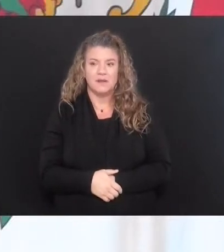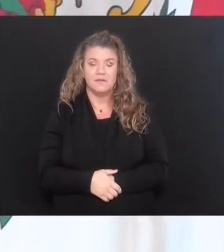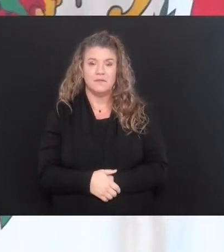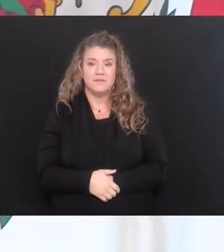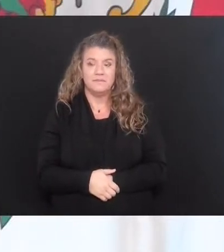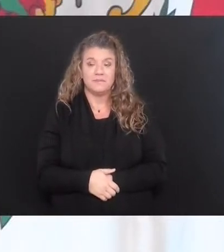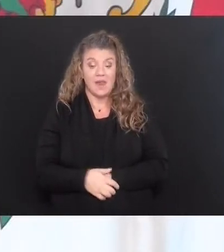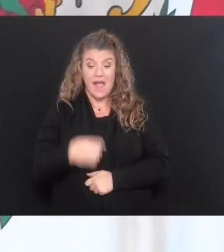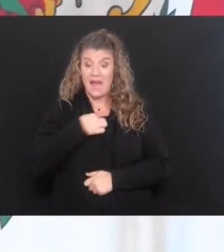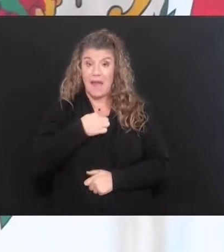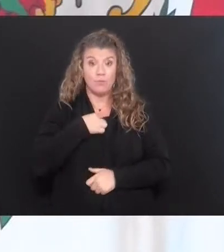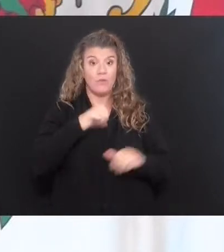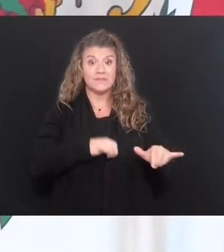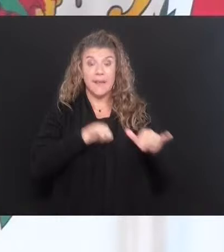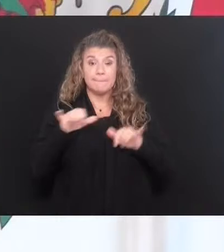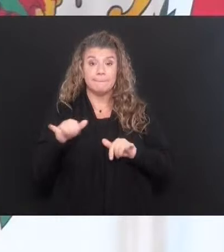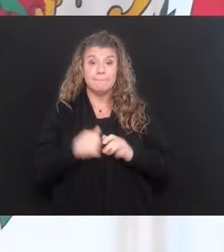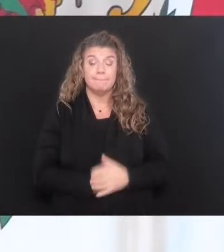I'm trying to do the same thing.